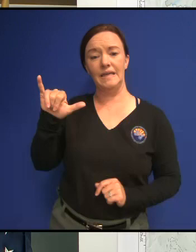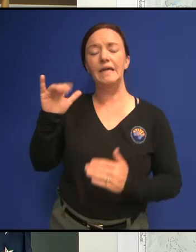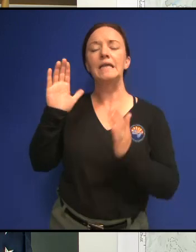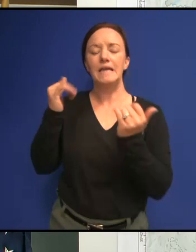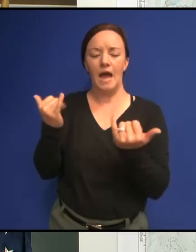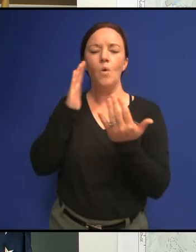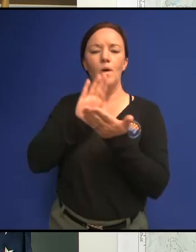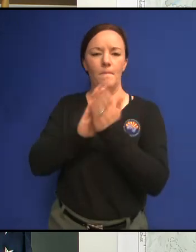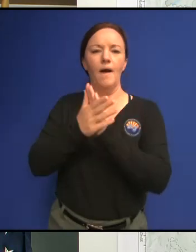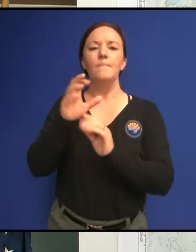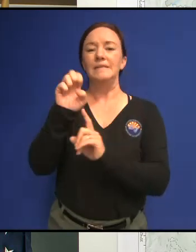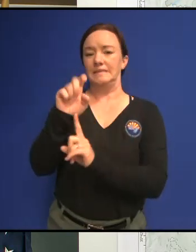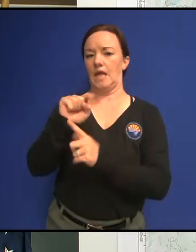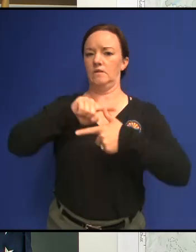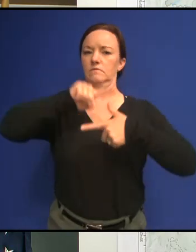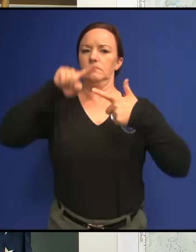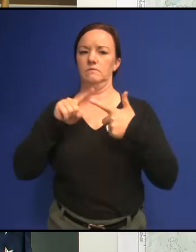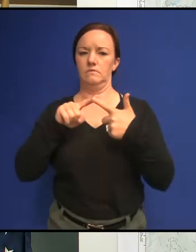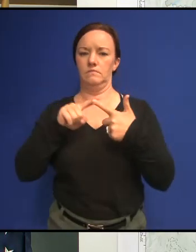we still have